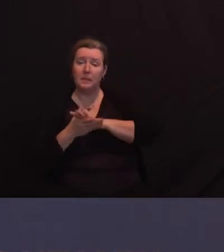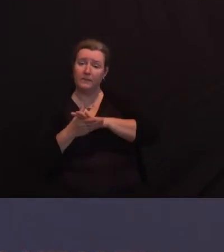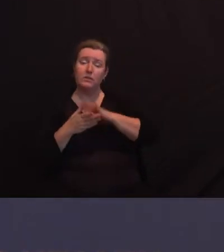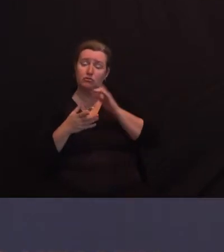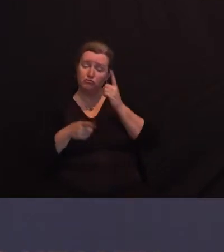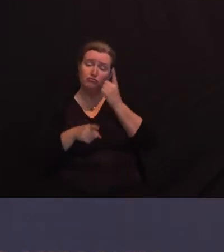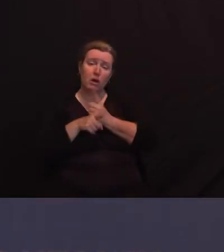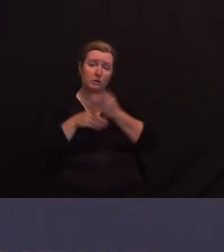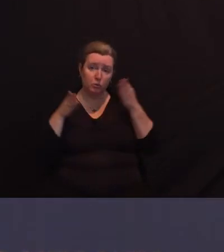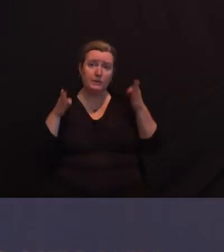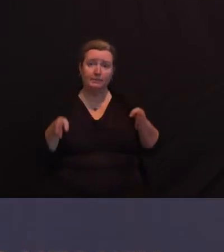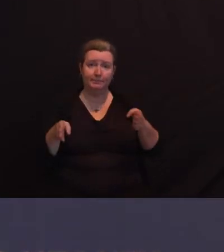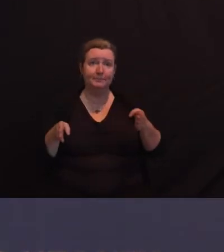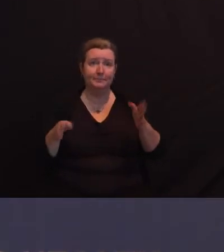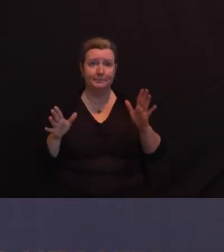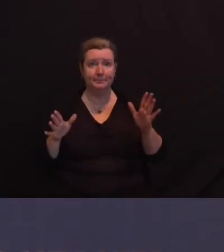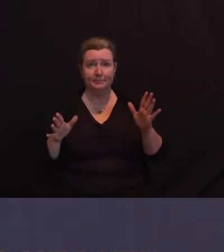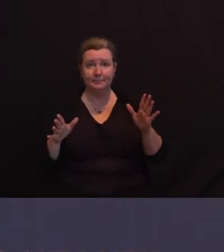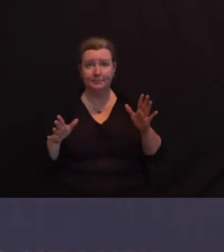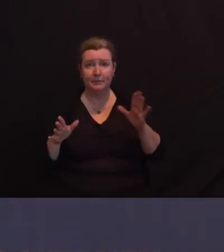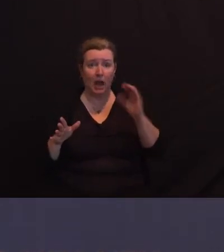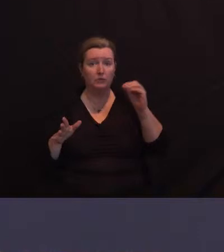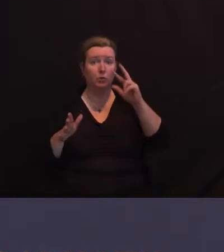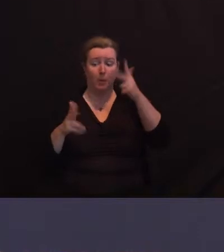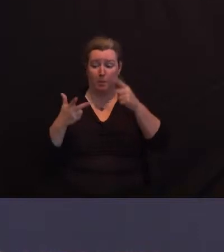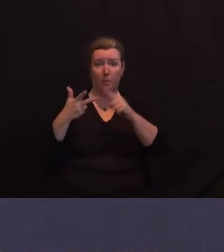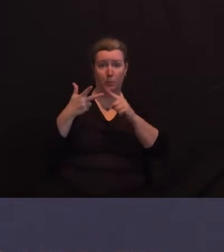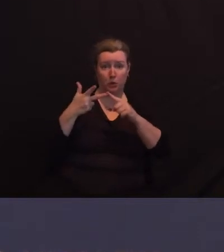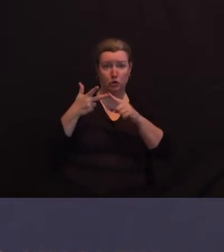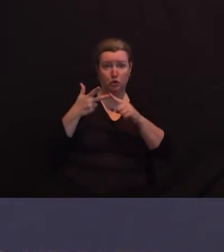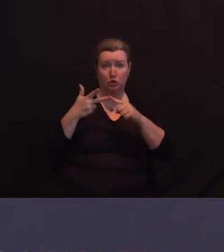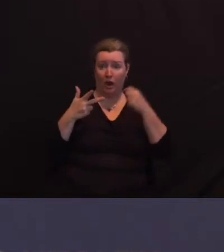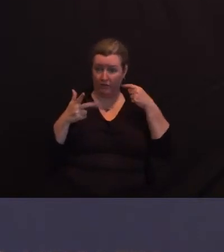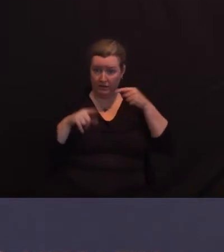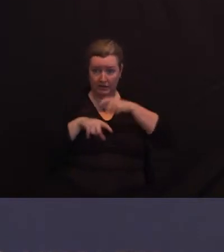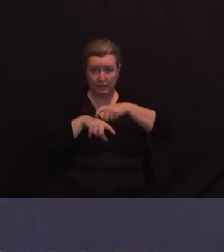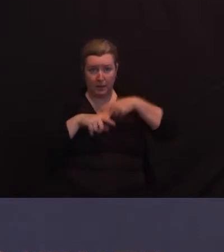boosters, when you're eligible and you're up to bat, get that booster shot.